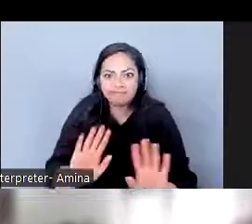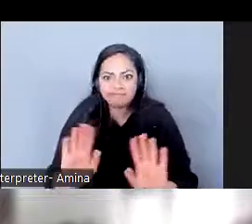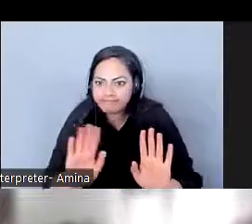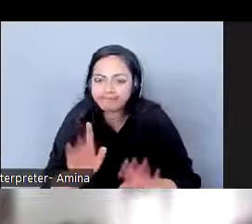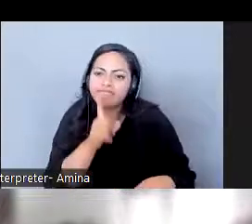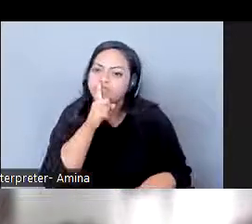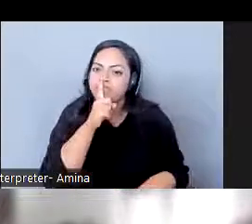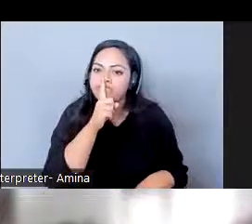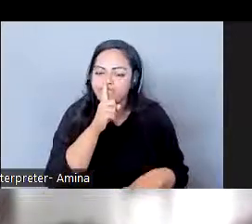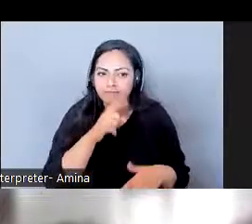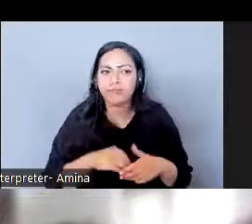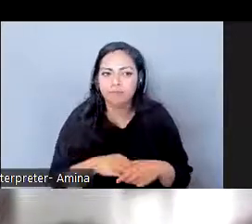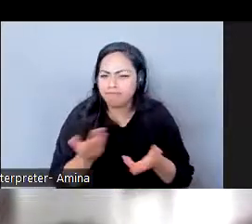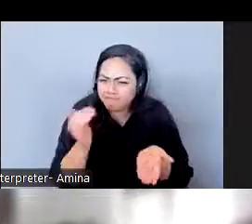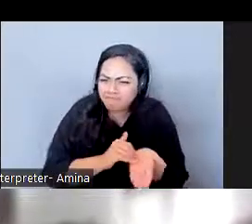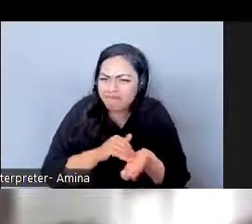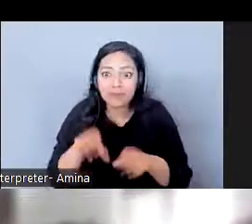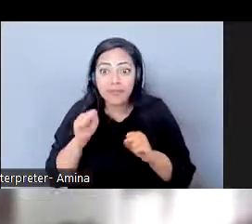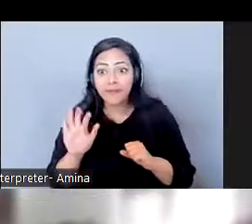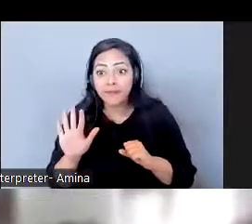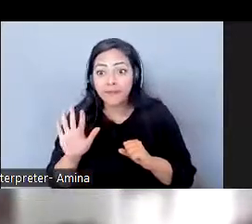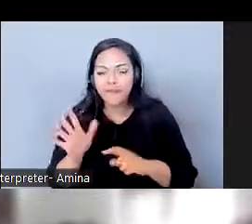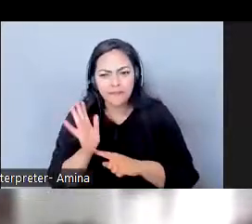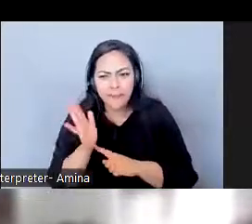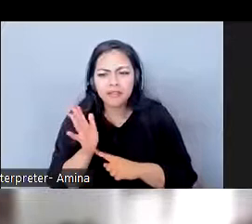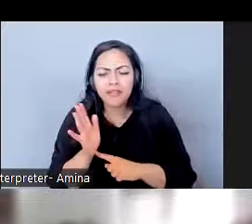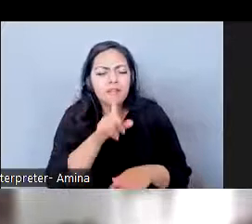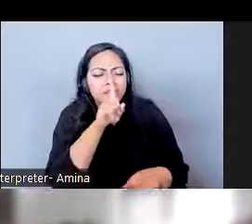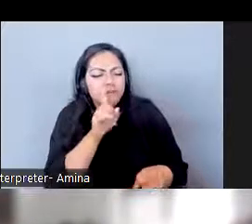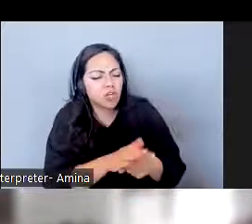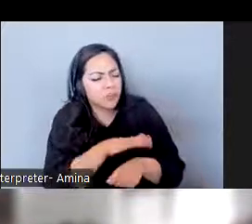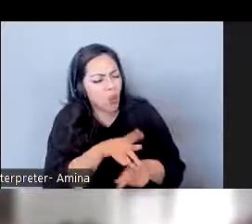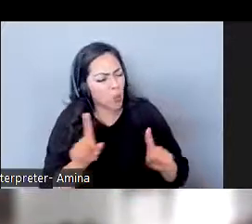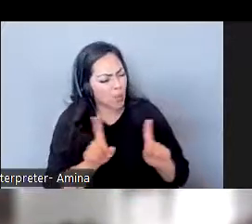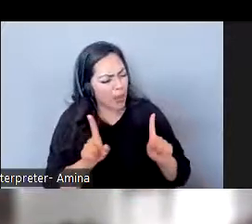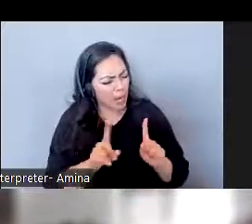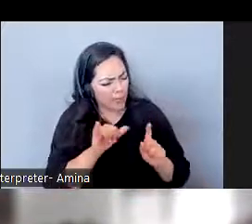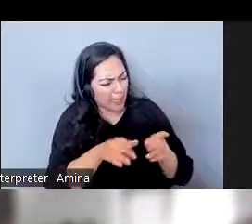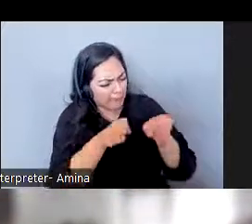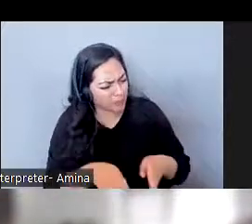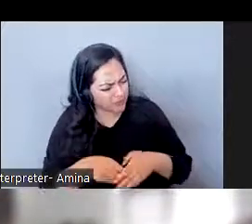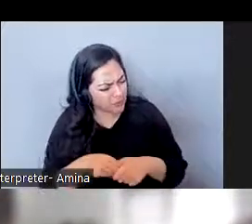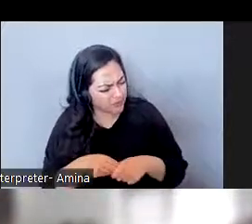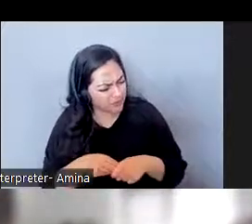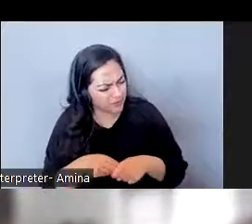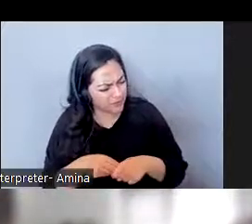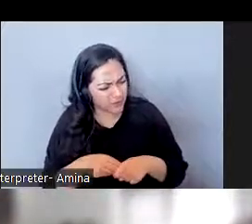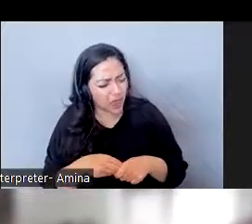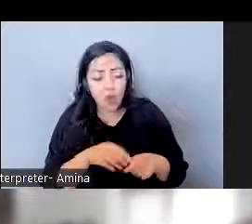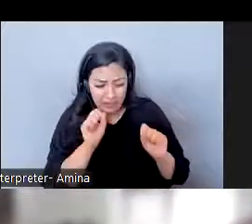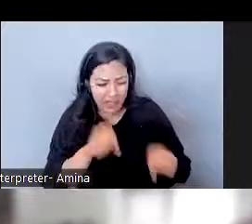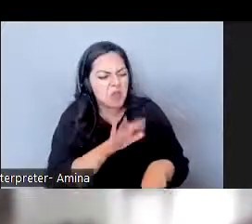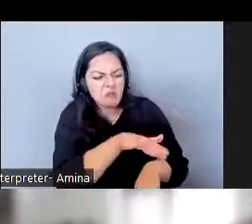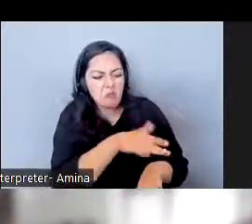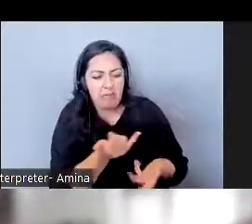Again, the whole take 5. So speak to someone at the end is confirm the whereabouts of this family member or friend. So I'll call you back